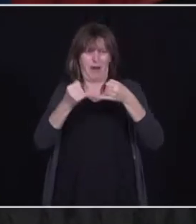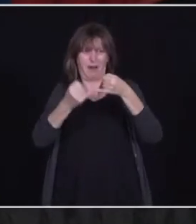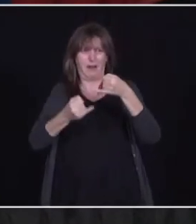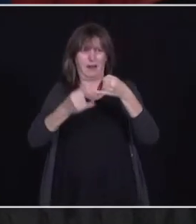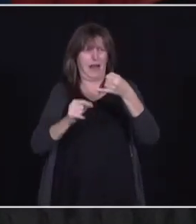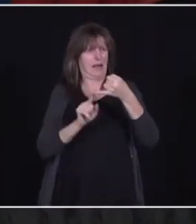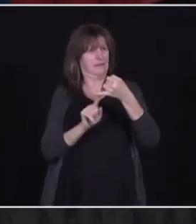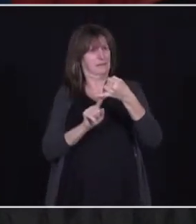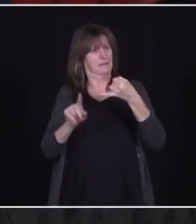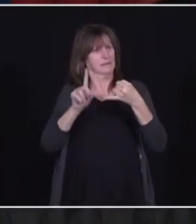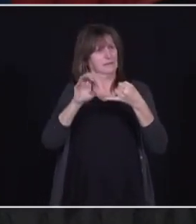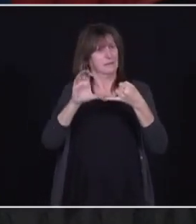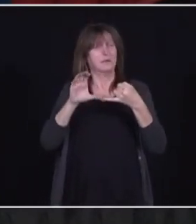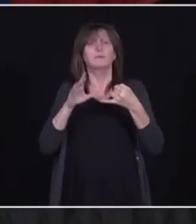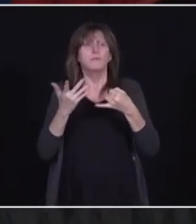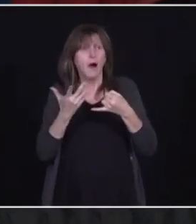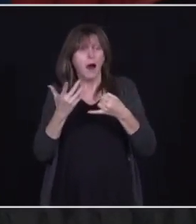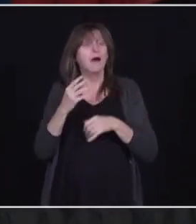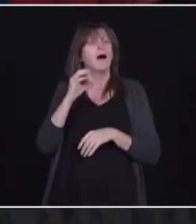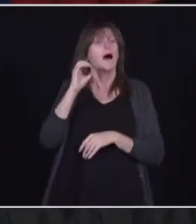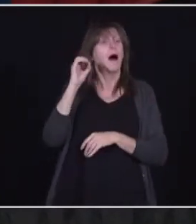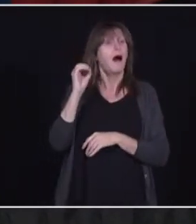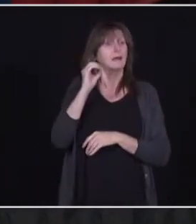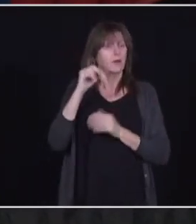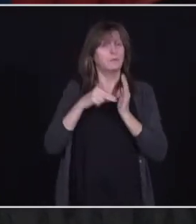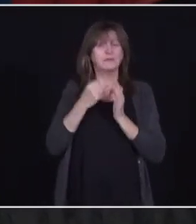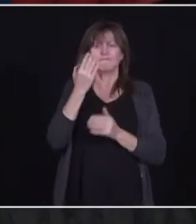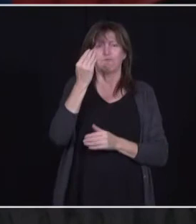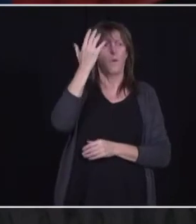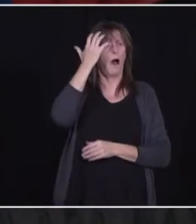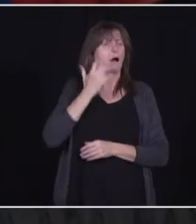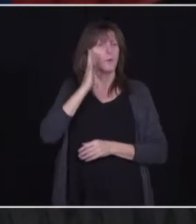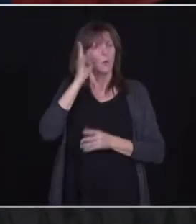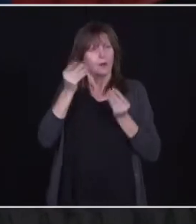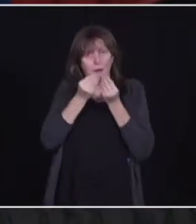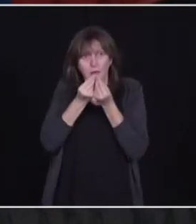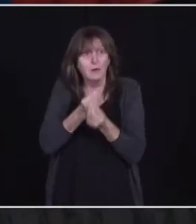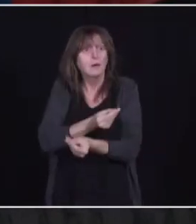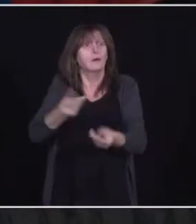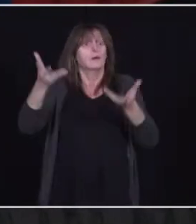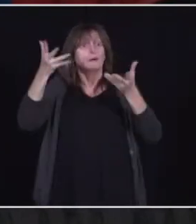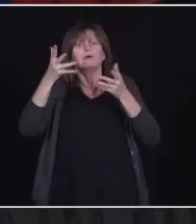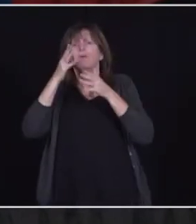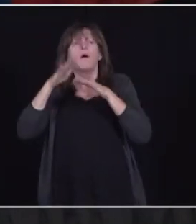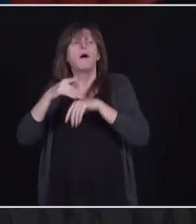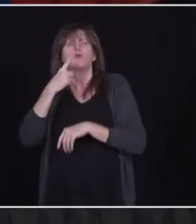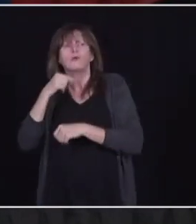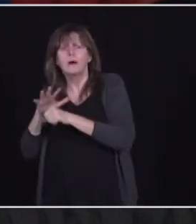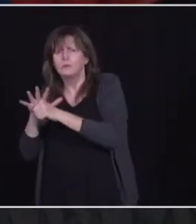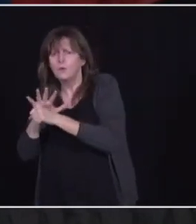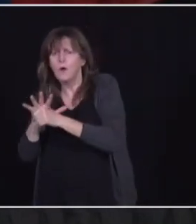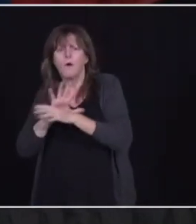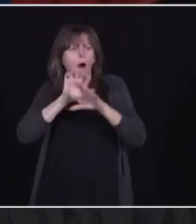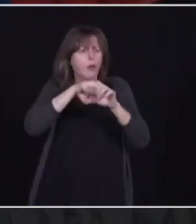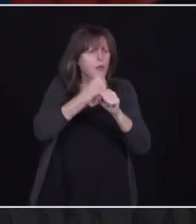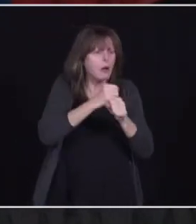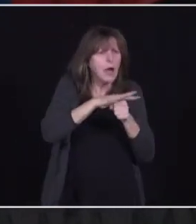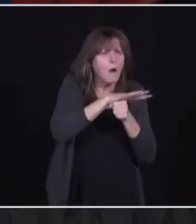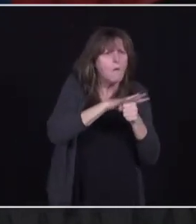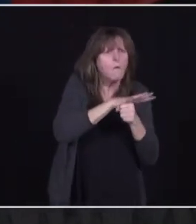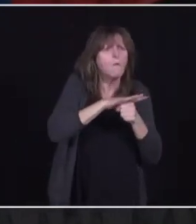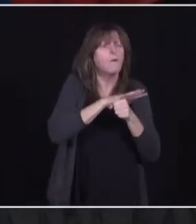across Ontario, focused really in the red zones, the lockdown zones, and the zones where we are having significant challenges